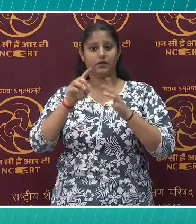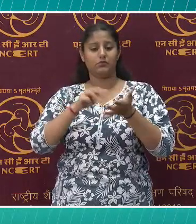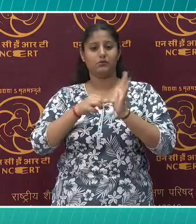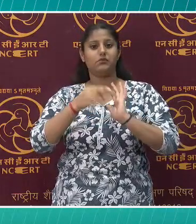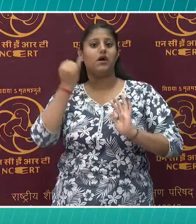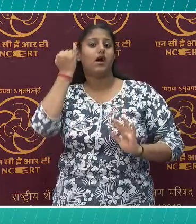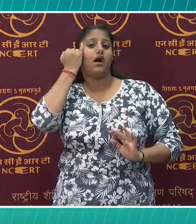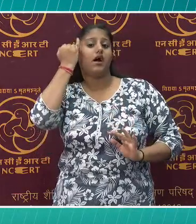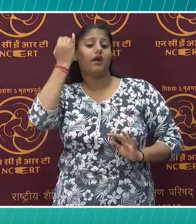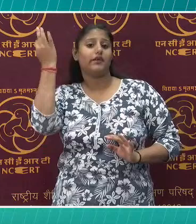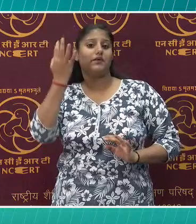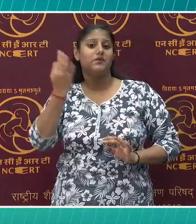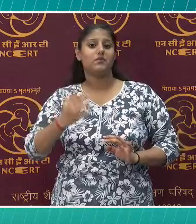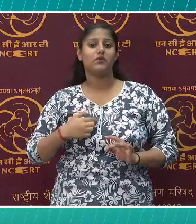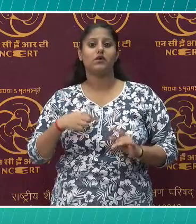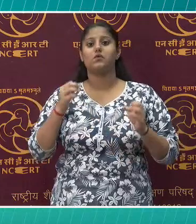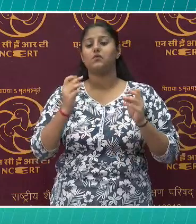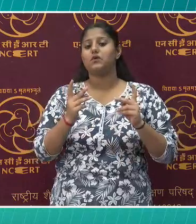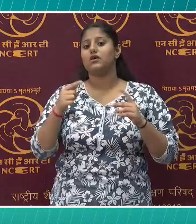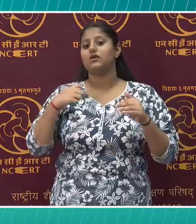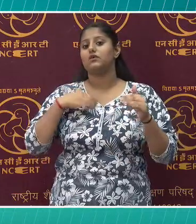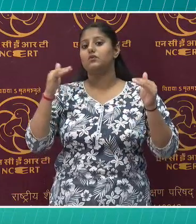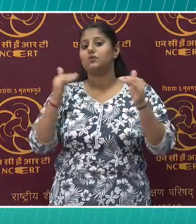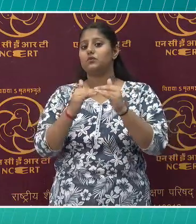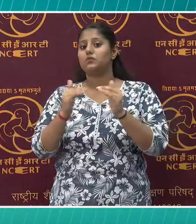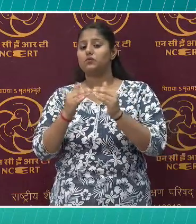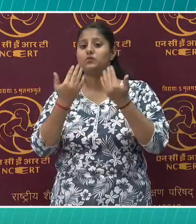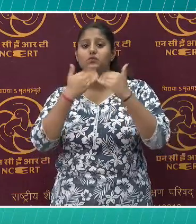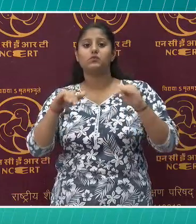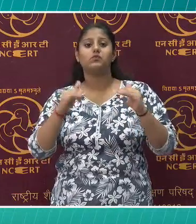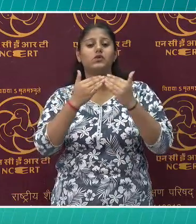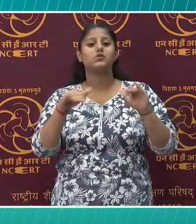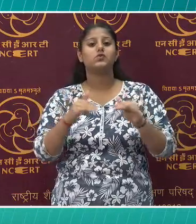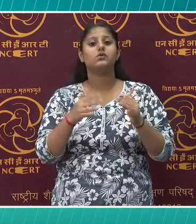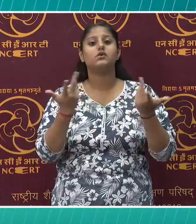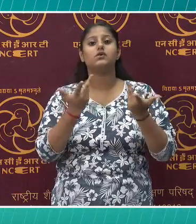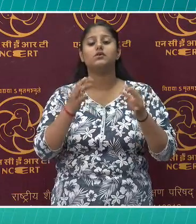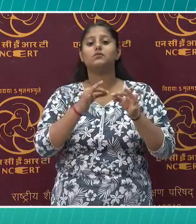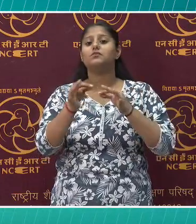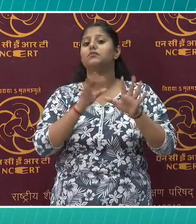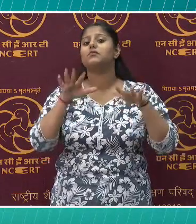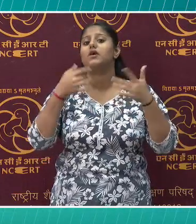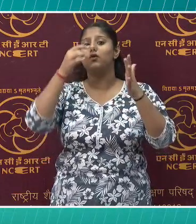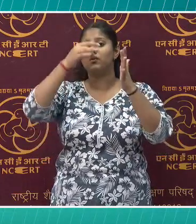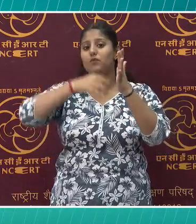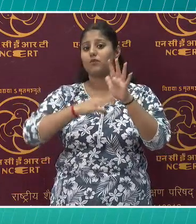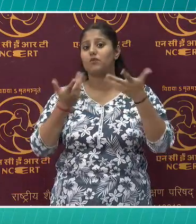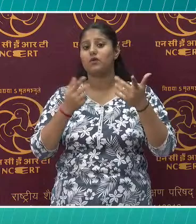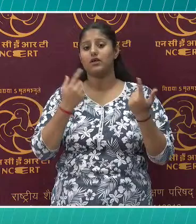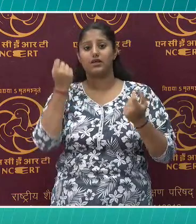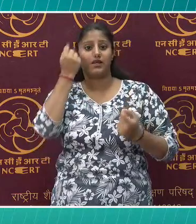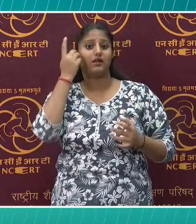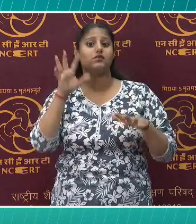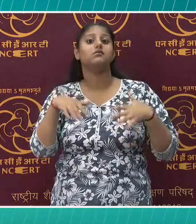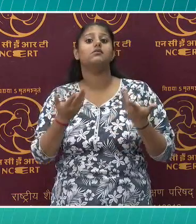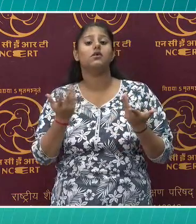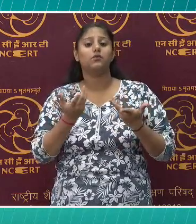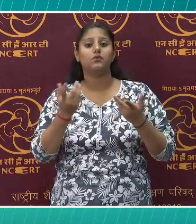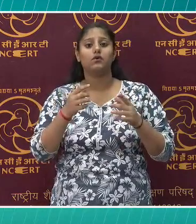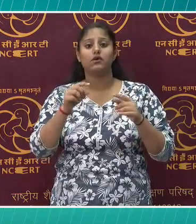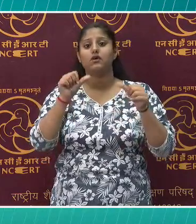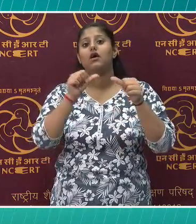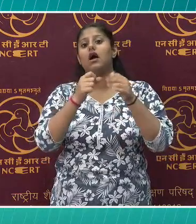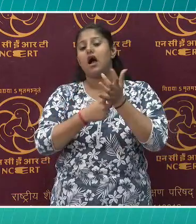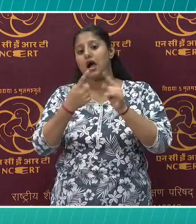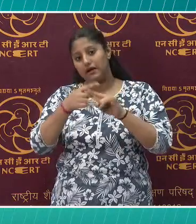Yeah. So to introduce it to young students, how would you make them understand what art is and